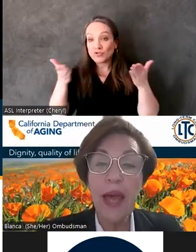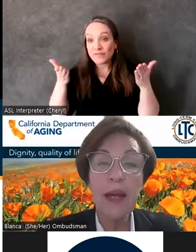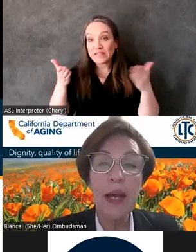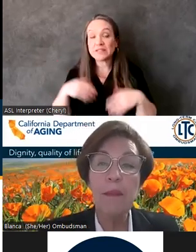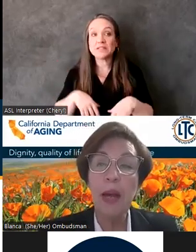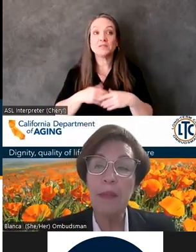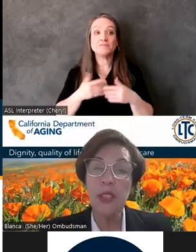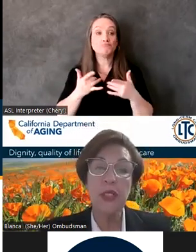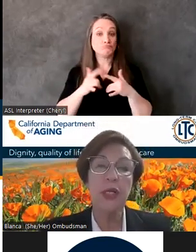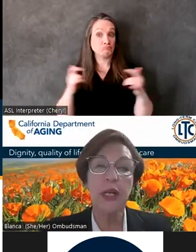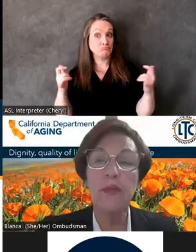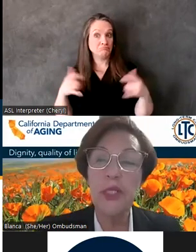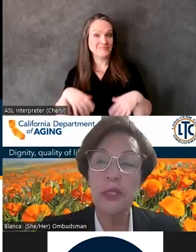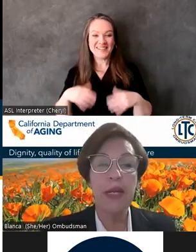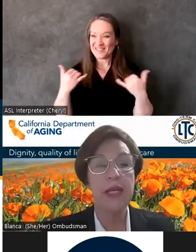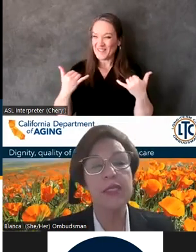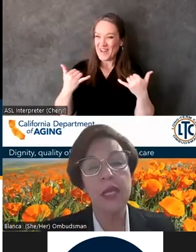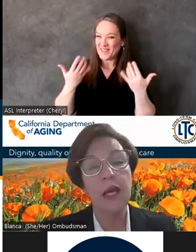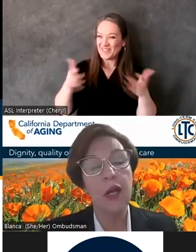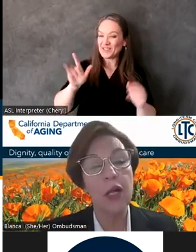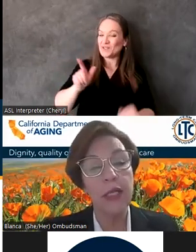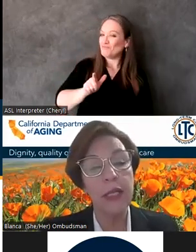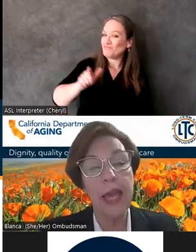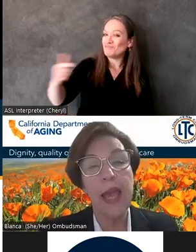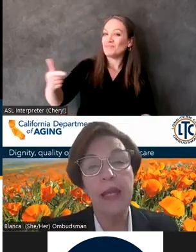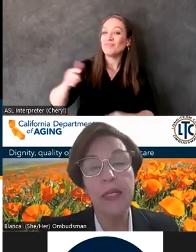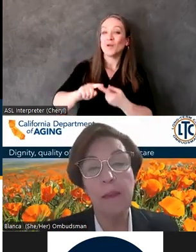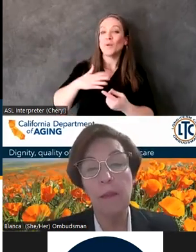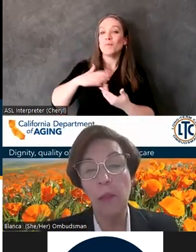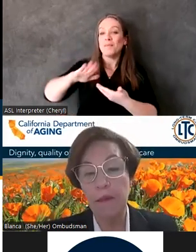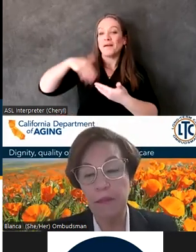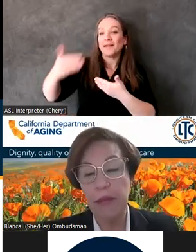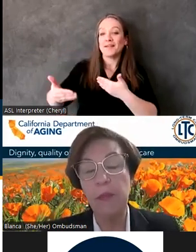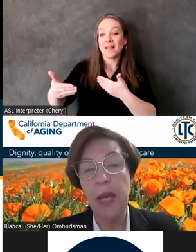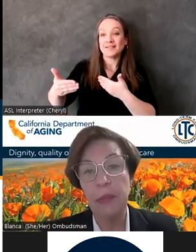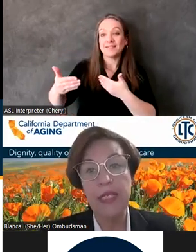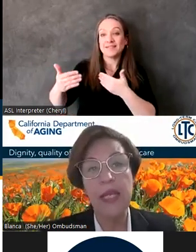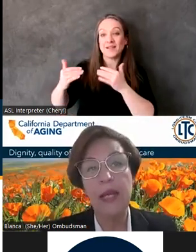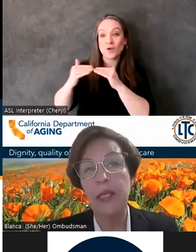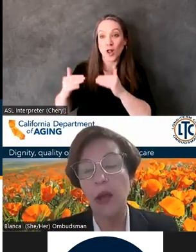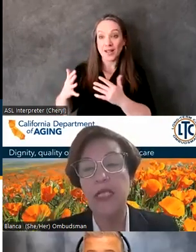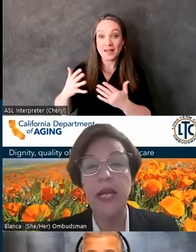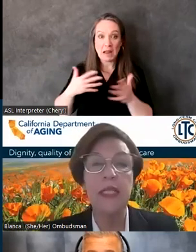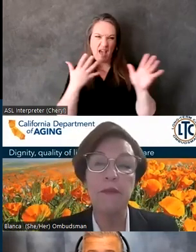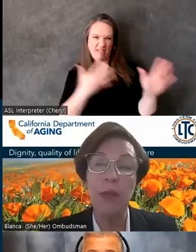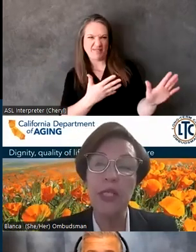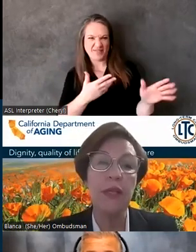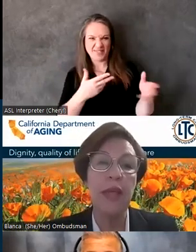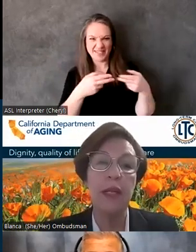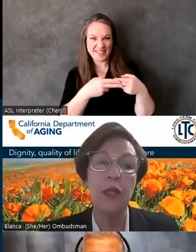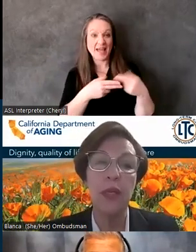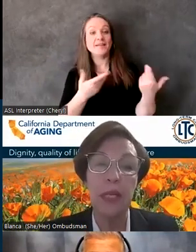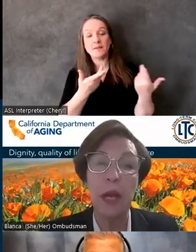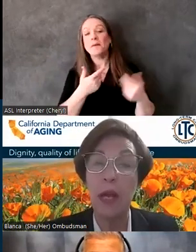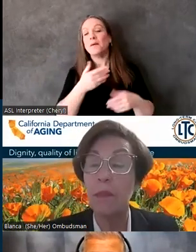with that, I'm going to turn it over to my next colleague, and I've left my next slide, the contact information